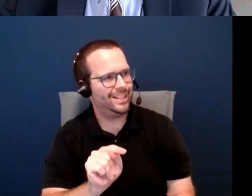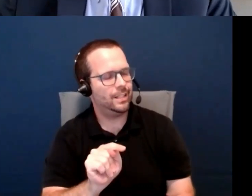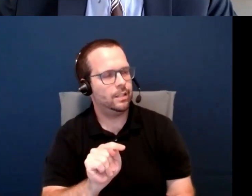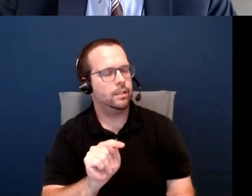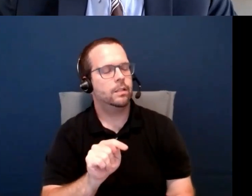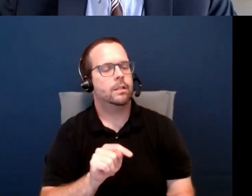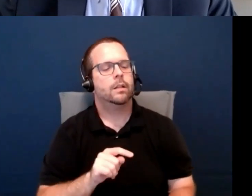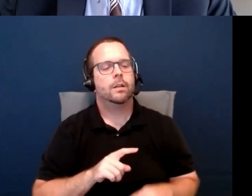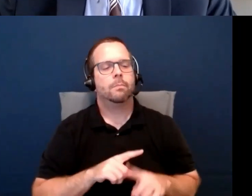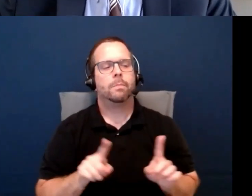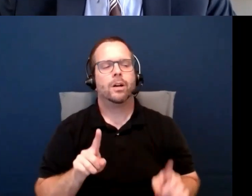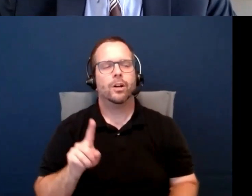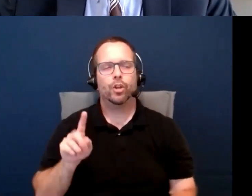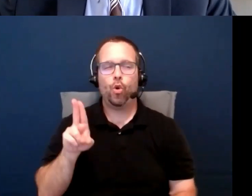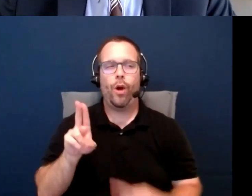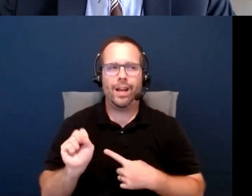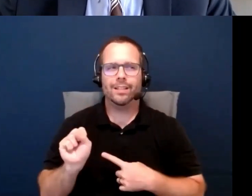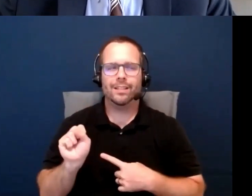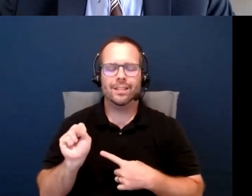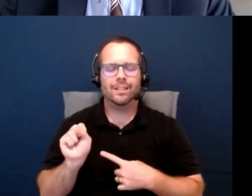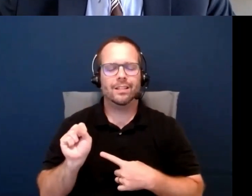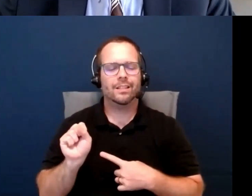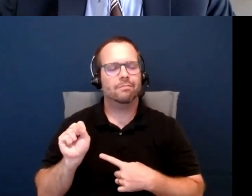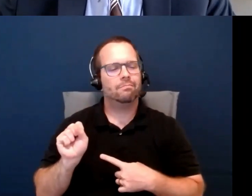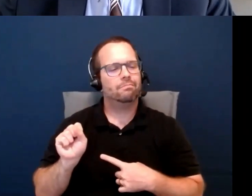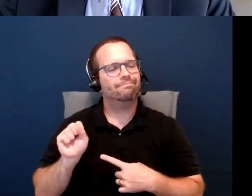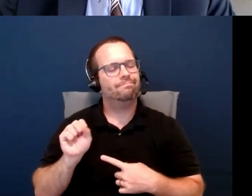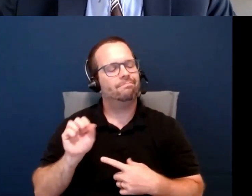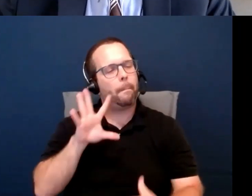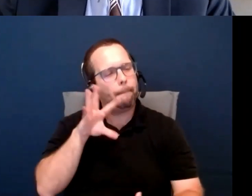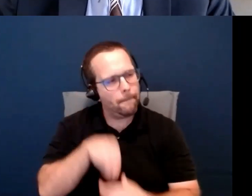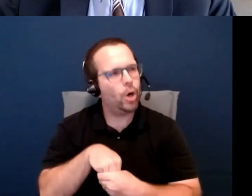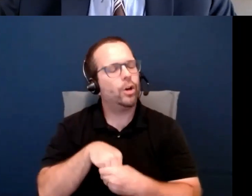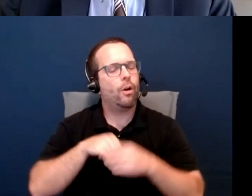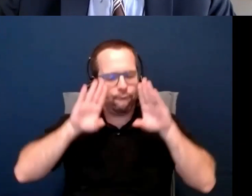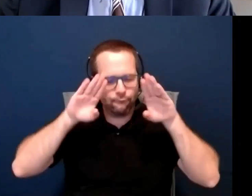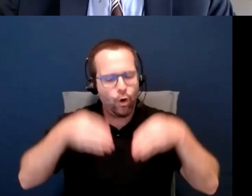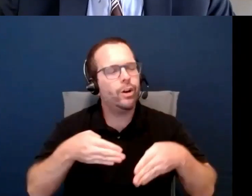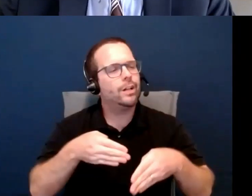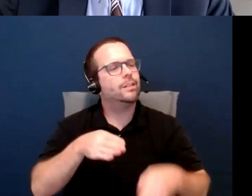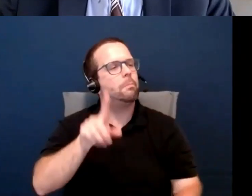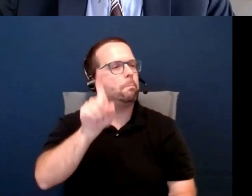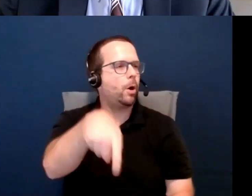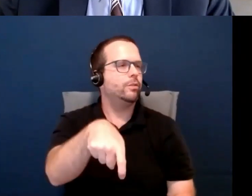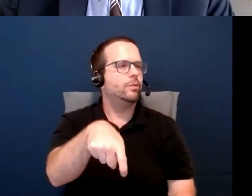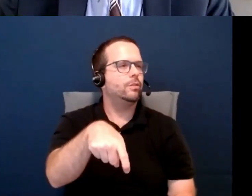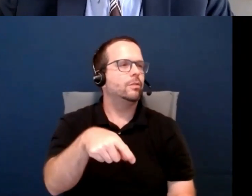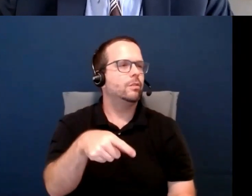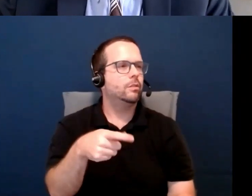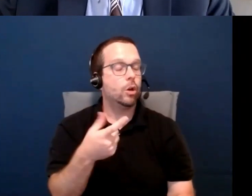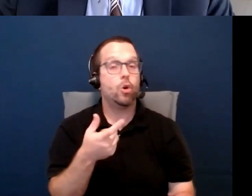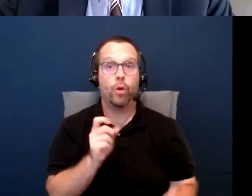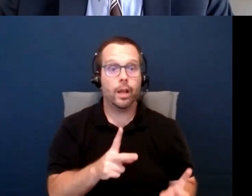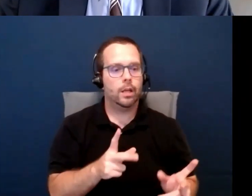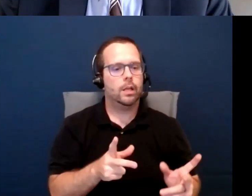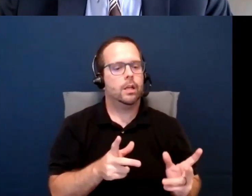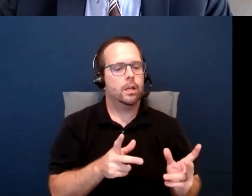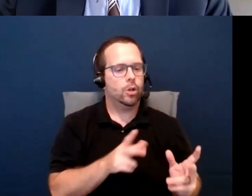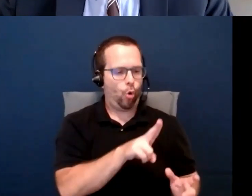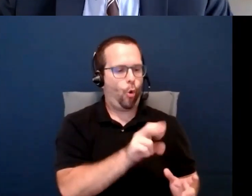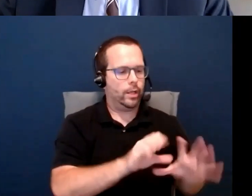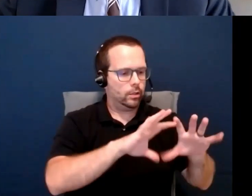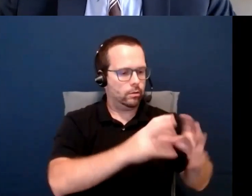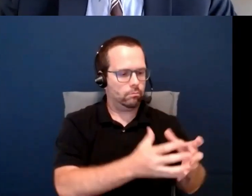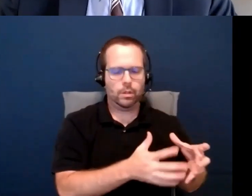focus, and understanding, you know, what is it that we're learning, say, from another context or